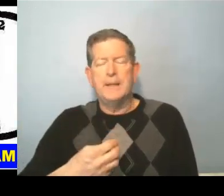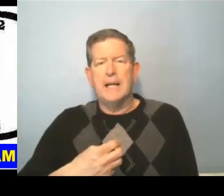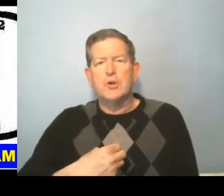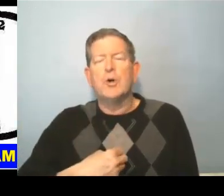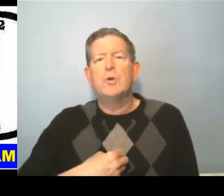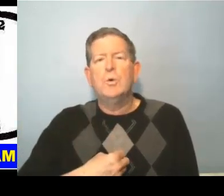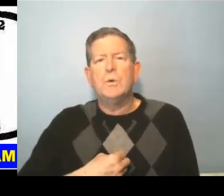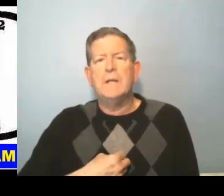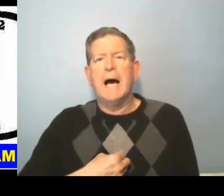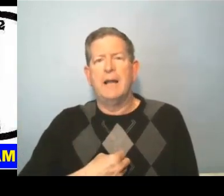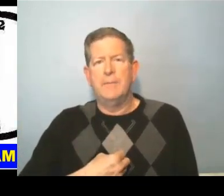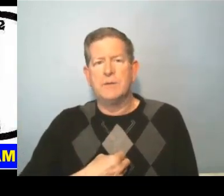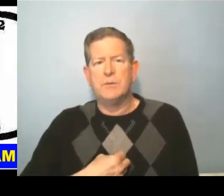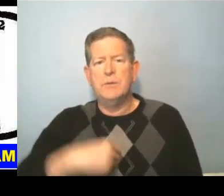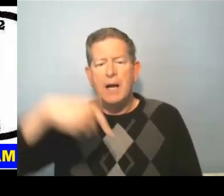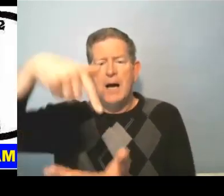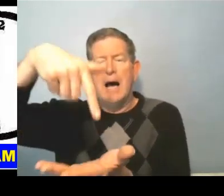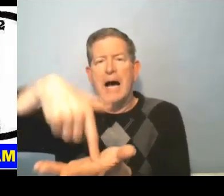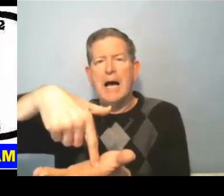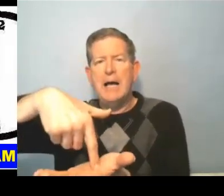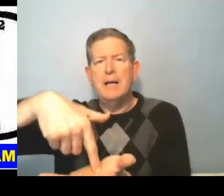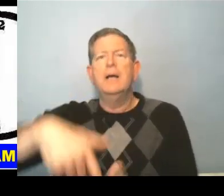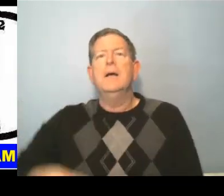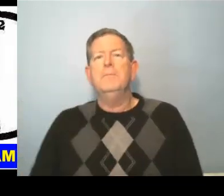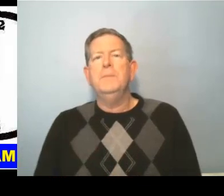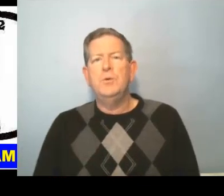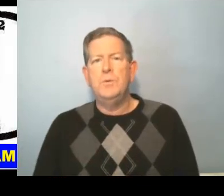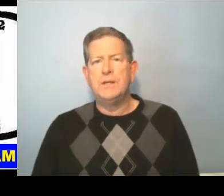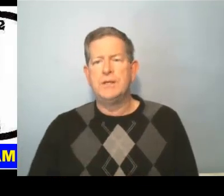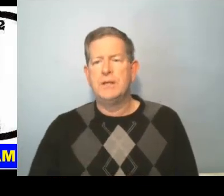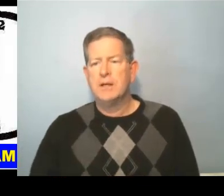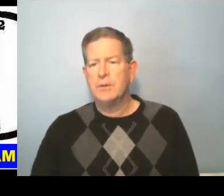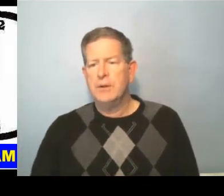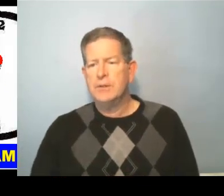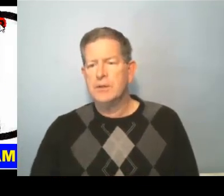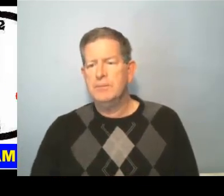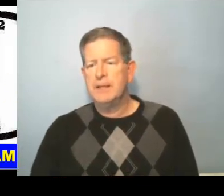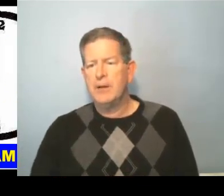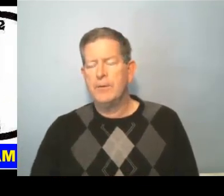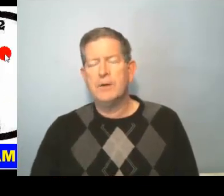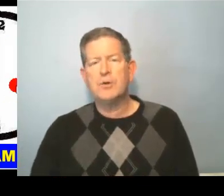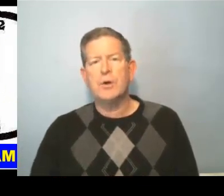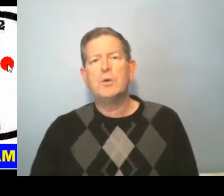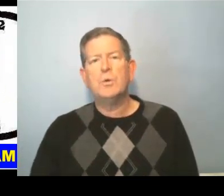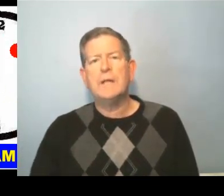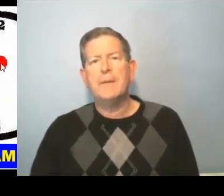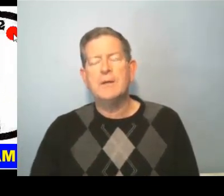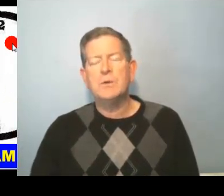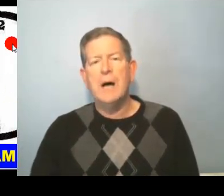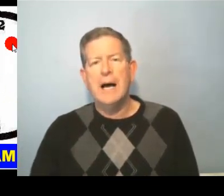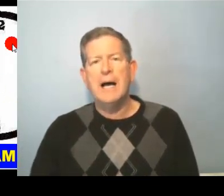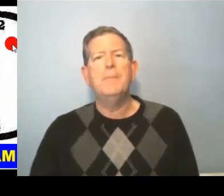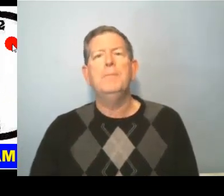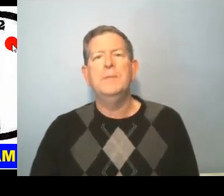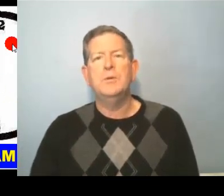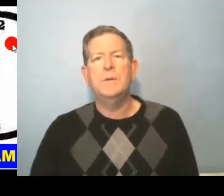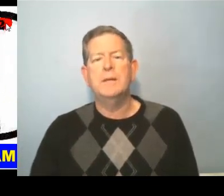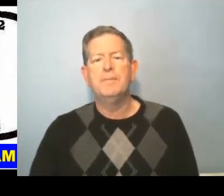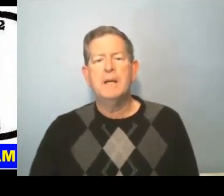home at midnight. Je retourne à la maison à minuit. So here's midnight over here. Je retourne à la maison